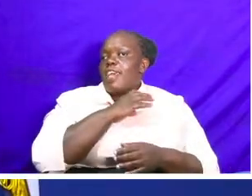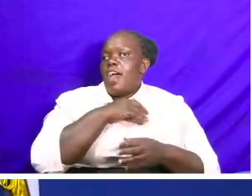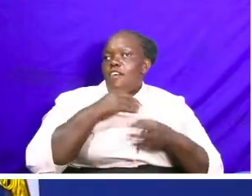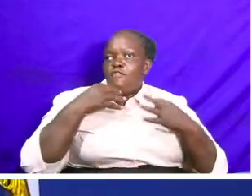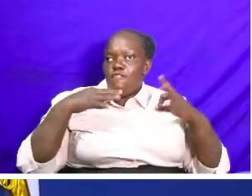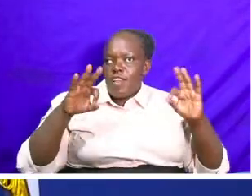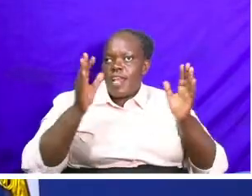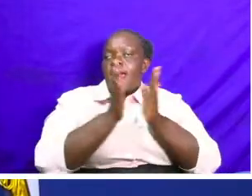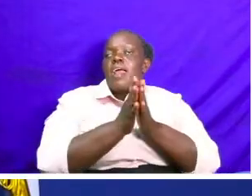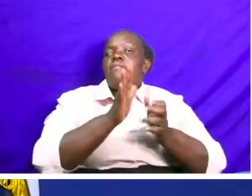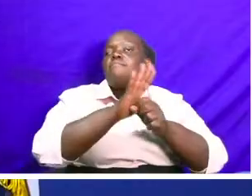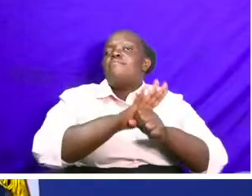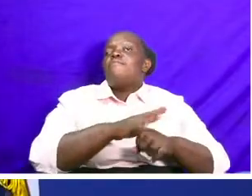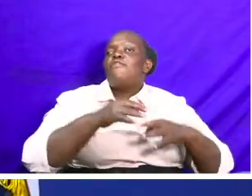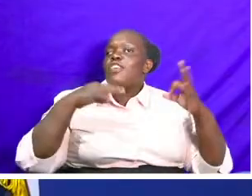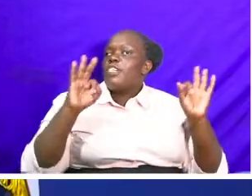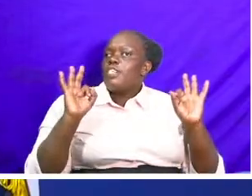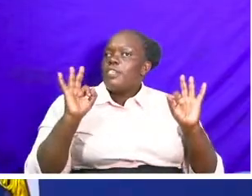and intimidation.